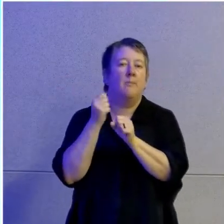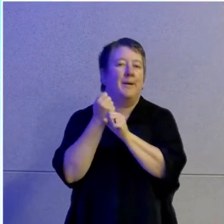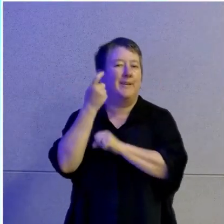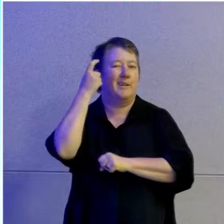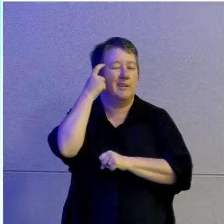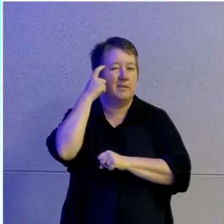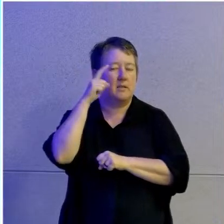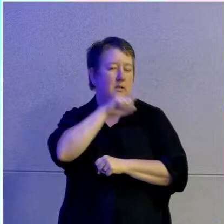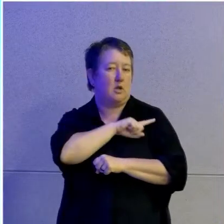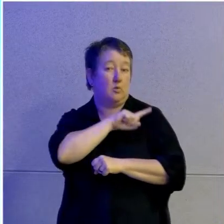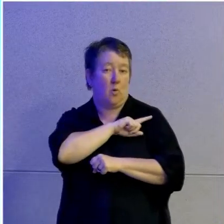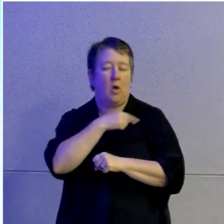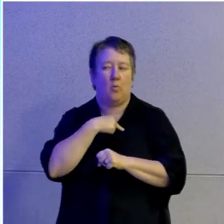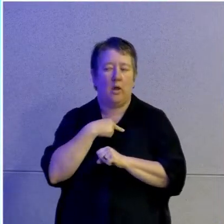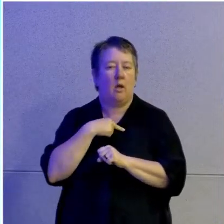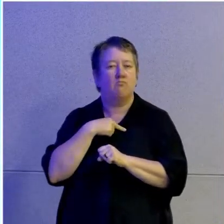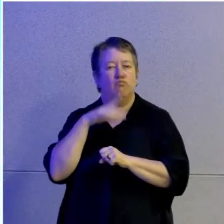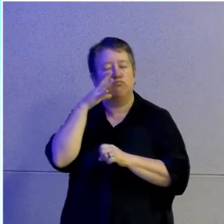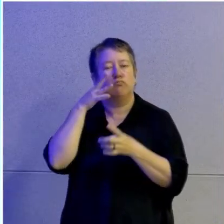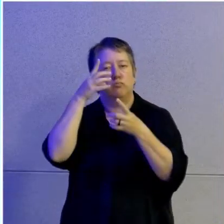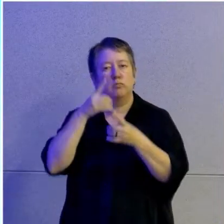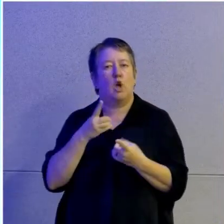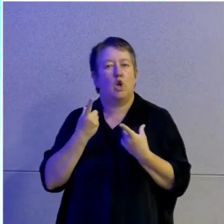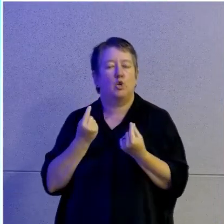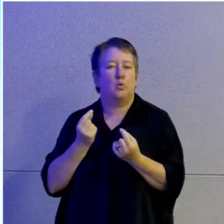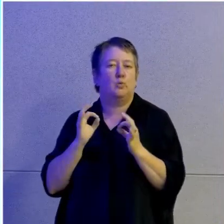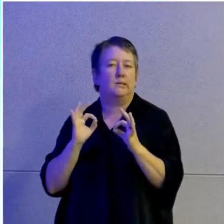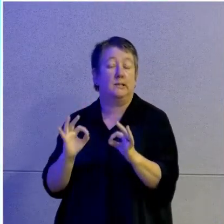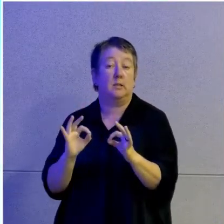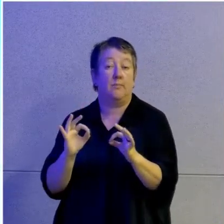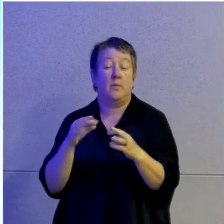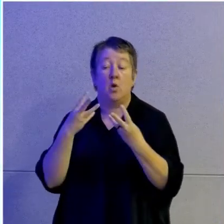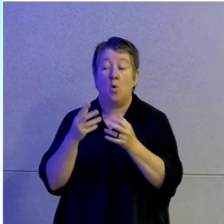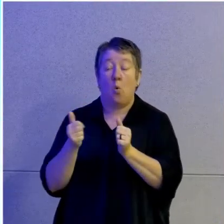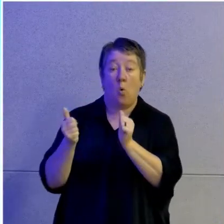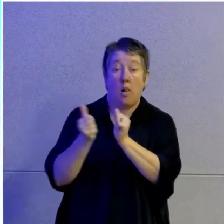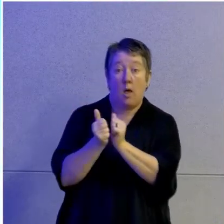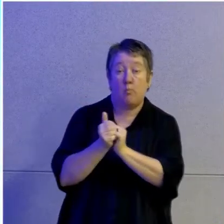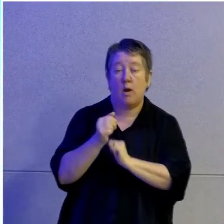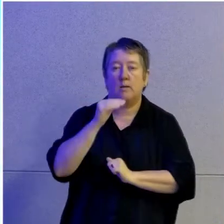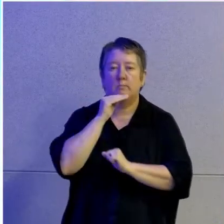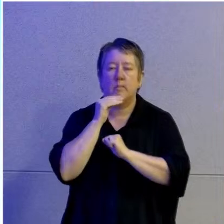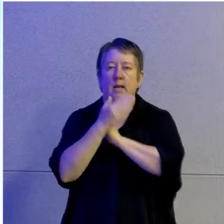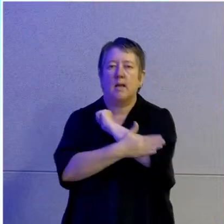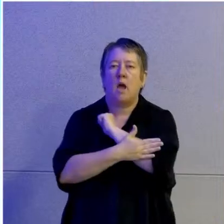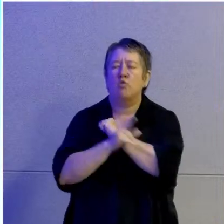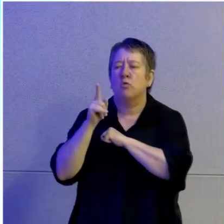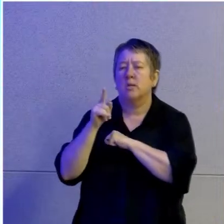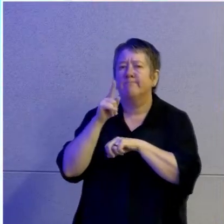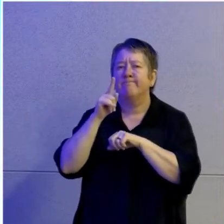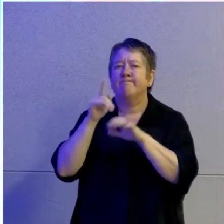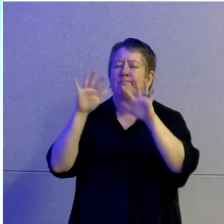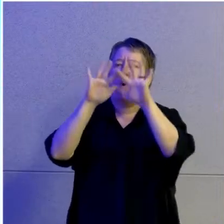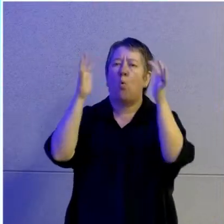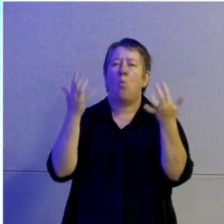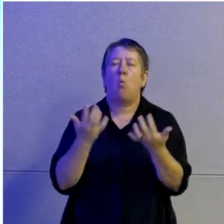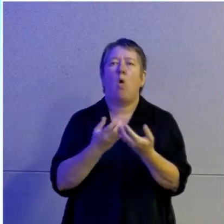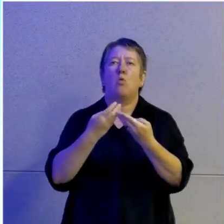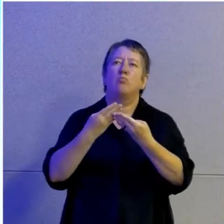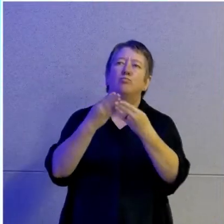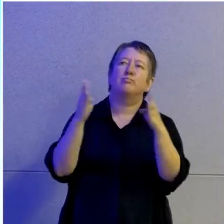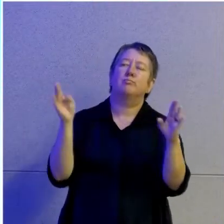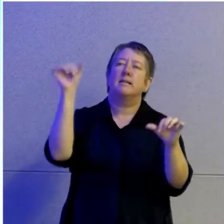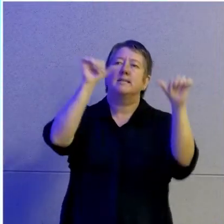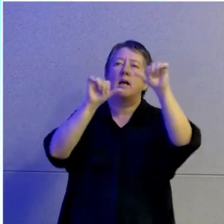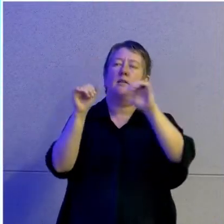route. By collaborating, countries are able to address the research needs of worldwide